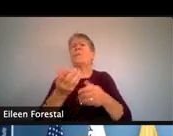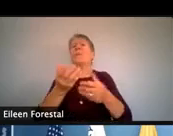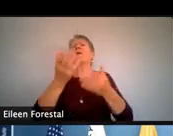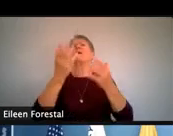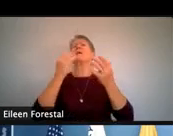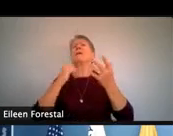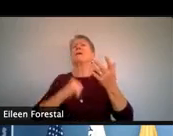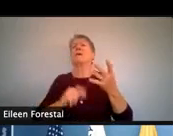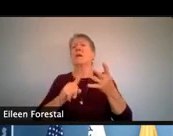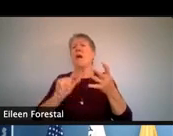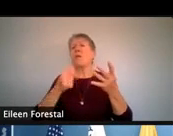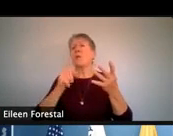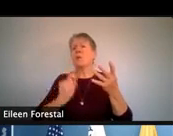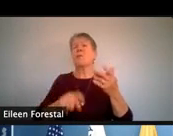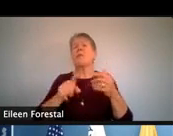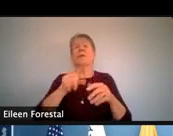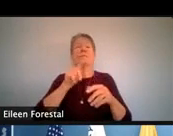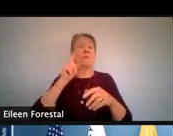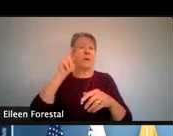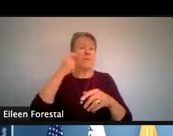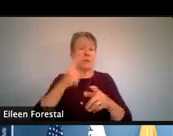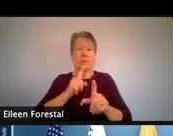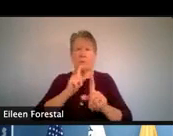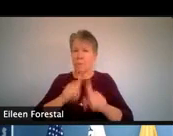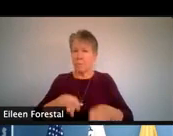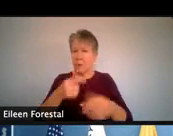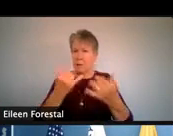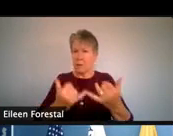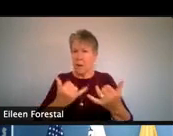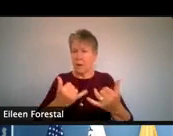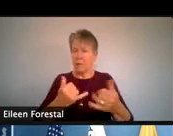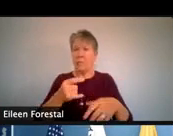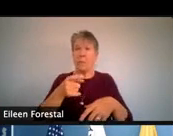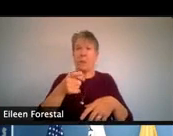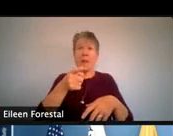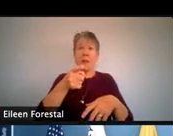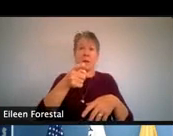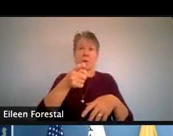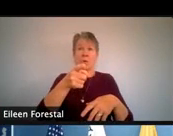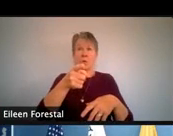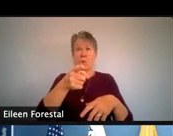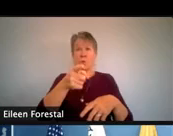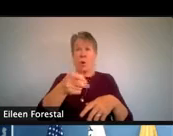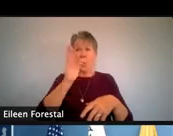I'll give a couple of comments, Judy, and then turn things over to you and David and or Eddie.